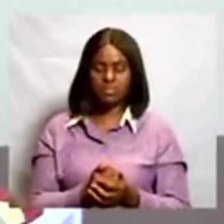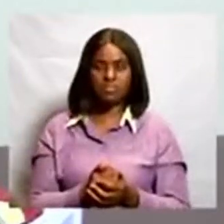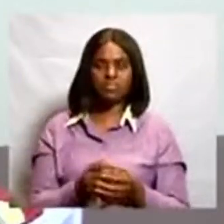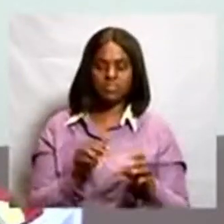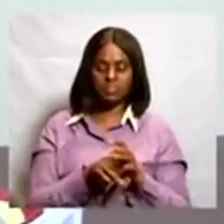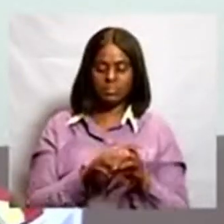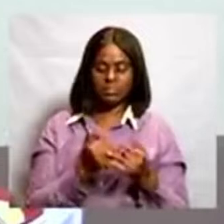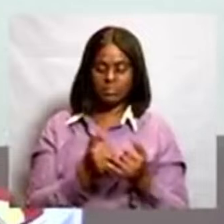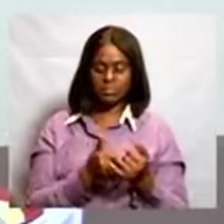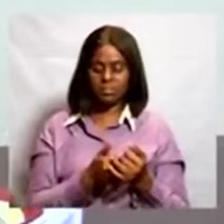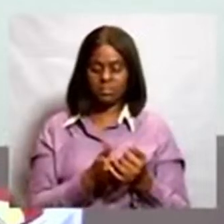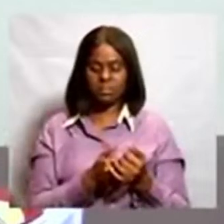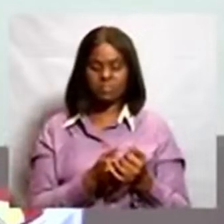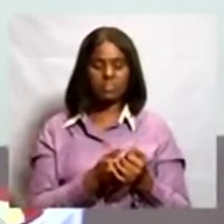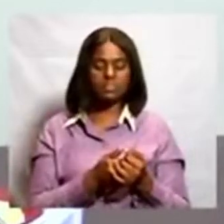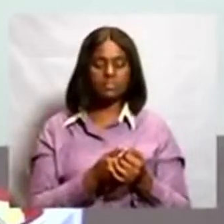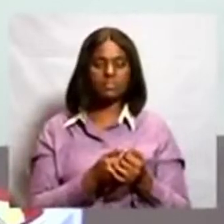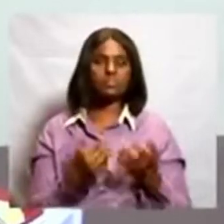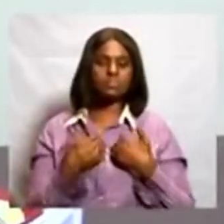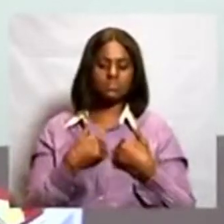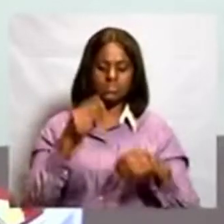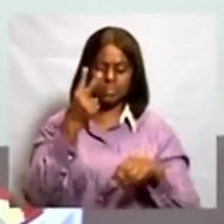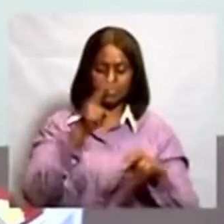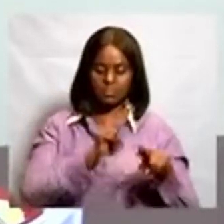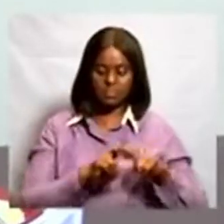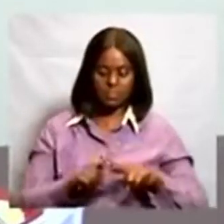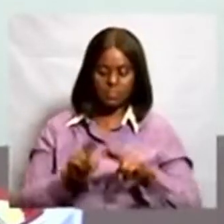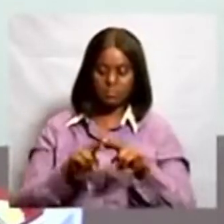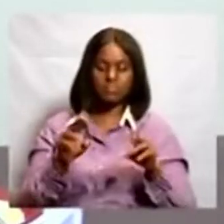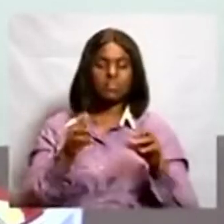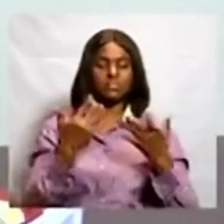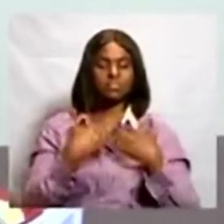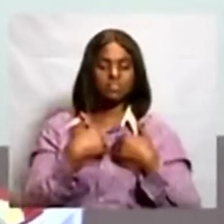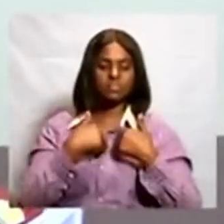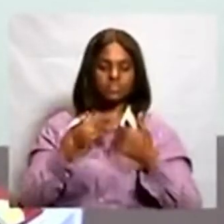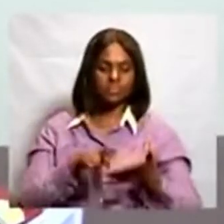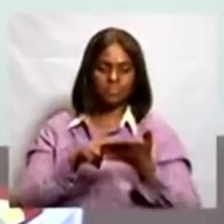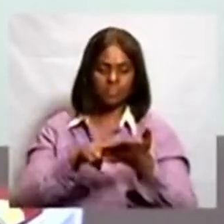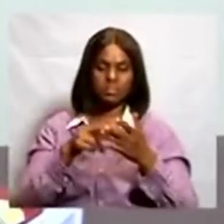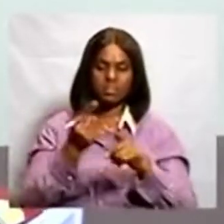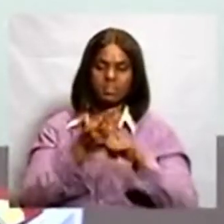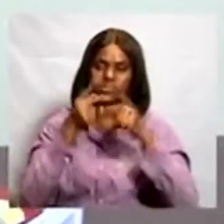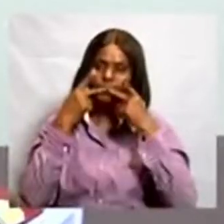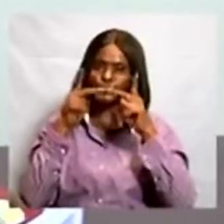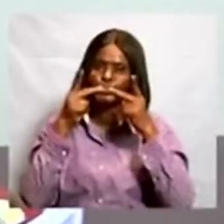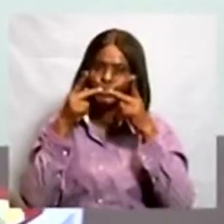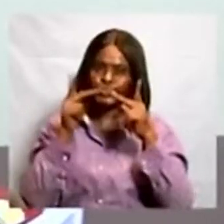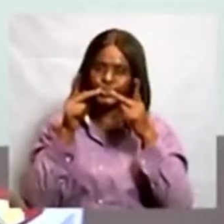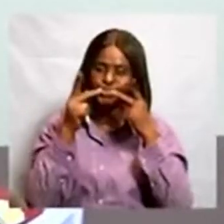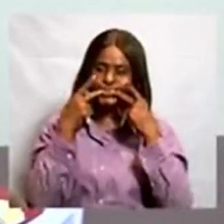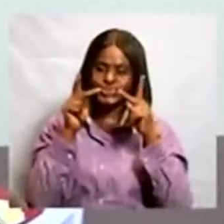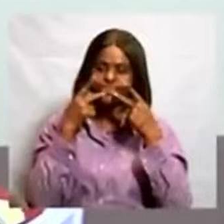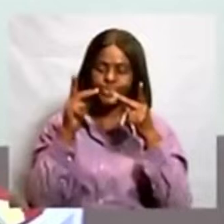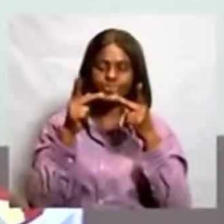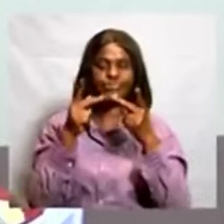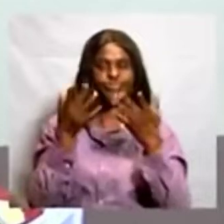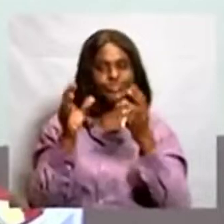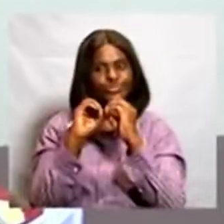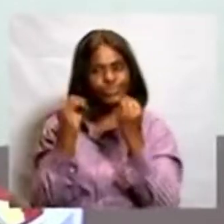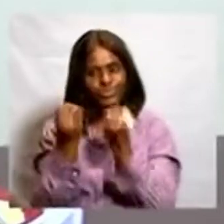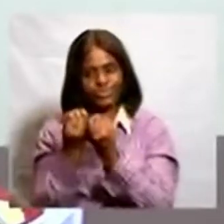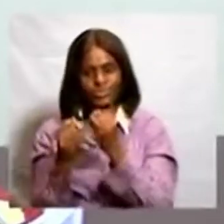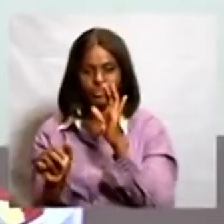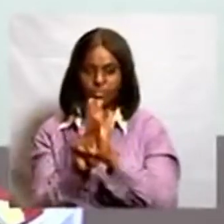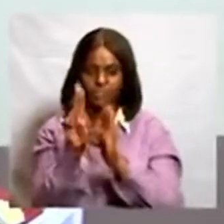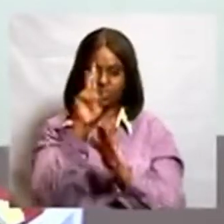act, there are 2 seats for awarding bodies. There's a representative from a public awarding body